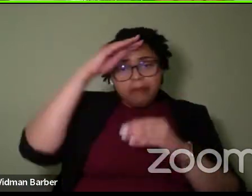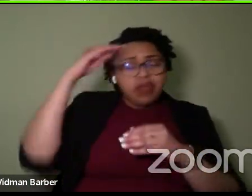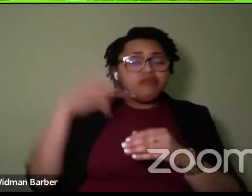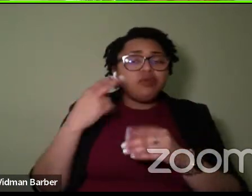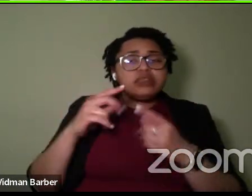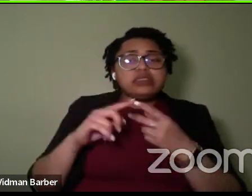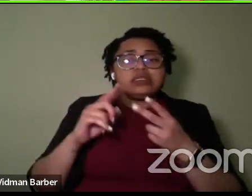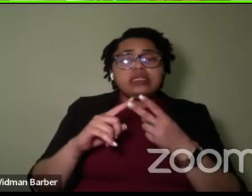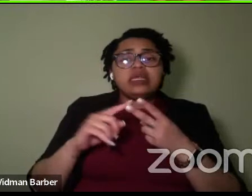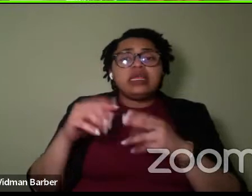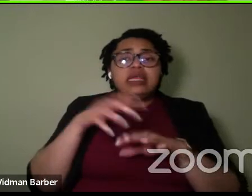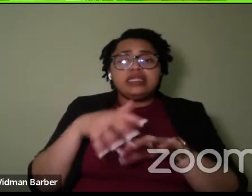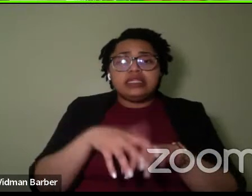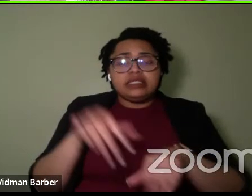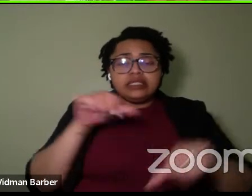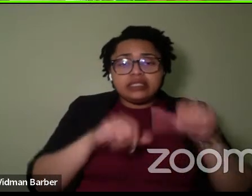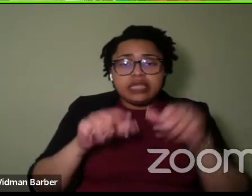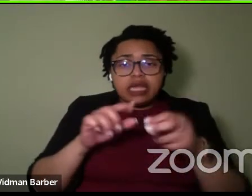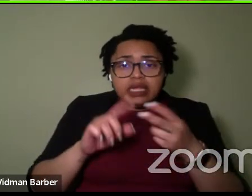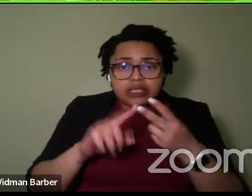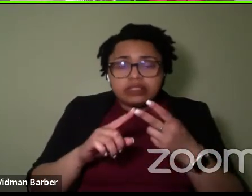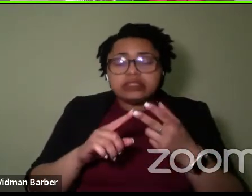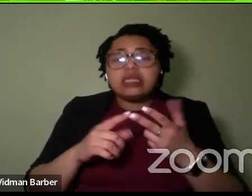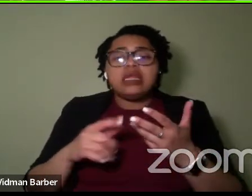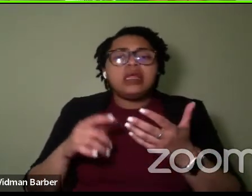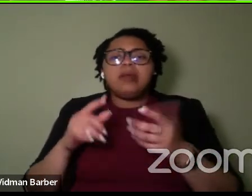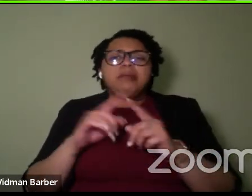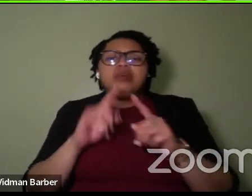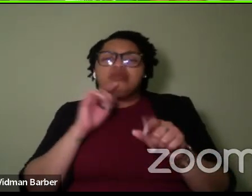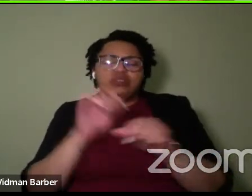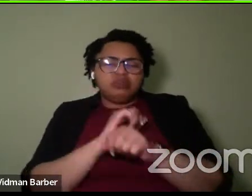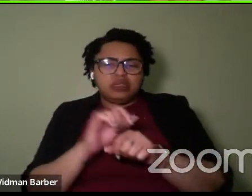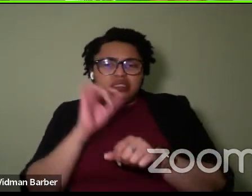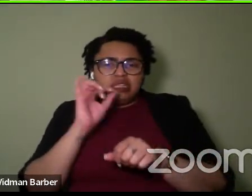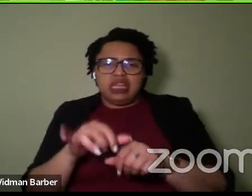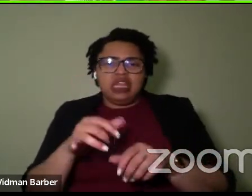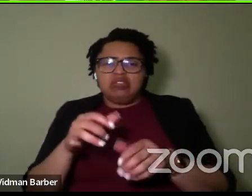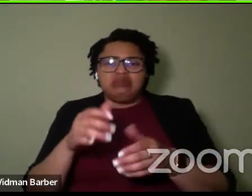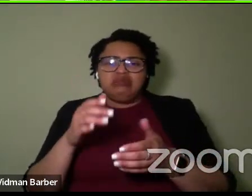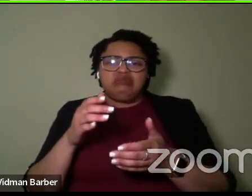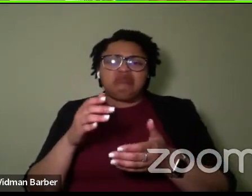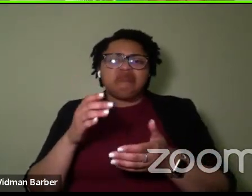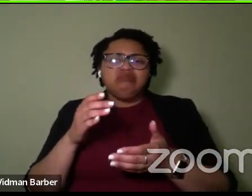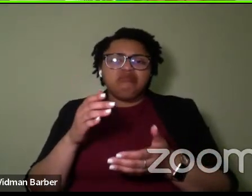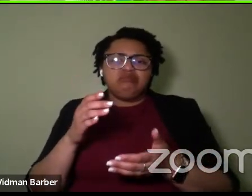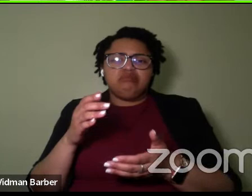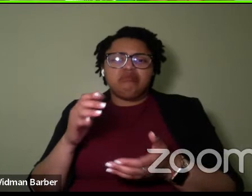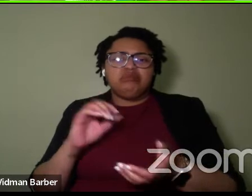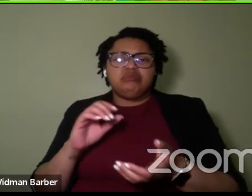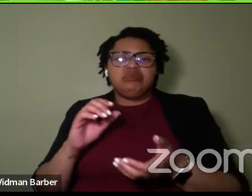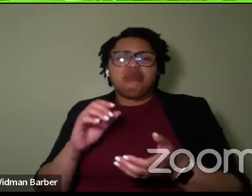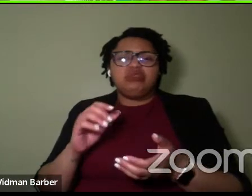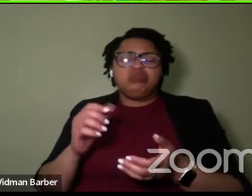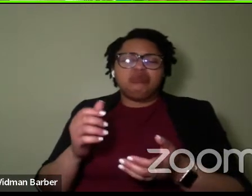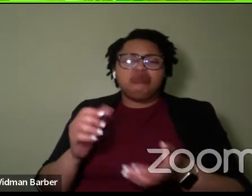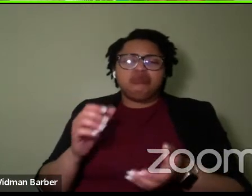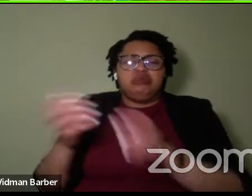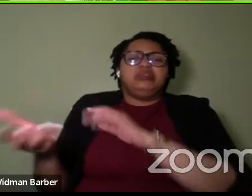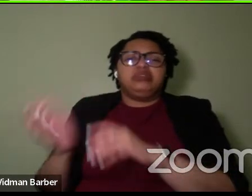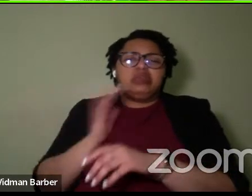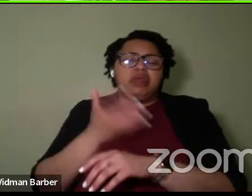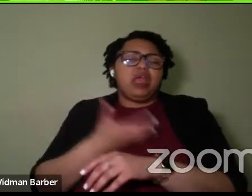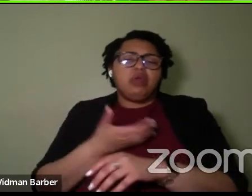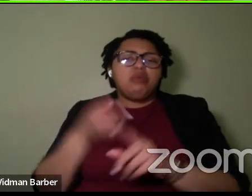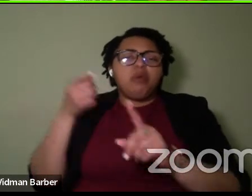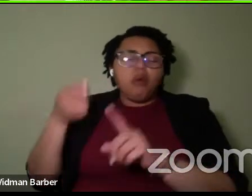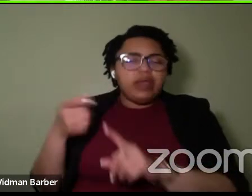of defeats the purposes of our books or the messages that we try to, in a way portray. Because, like Dr. Montgomery mentioned, is